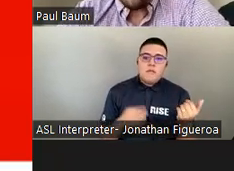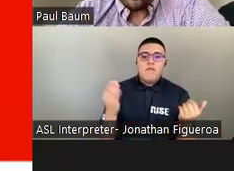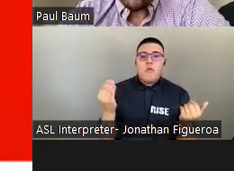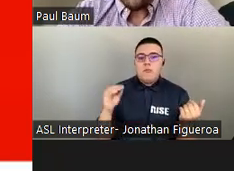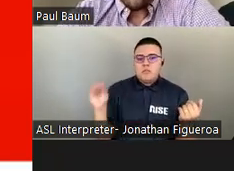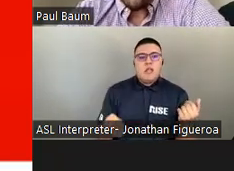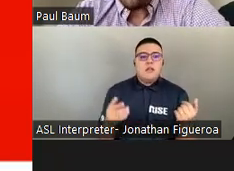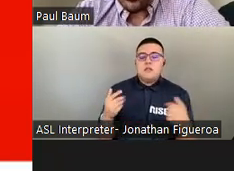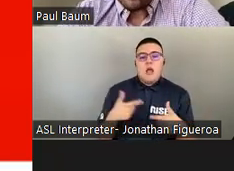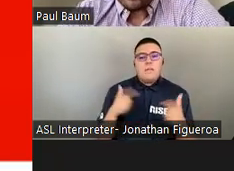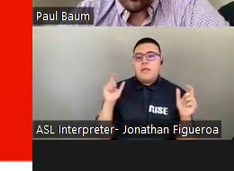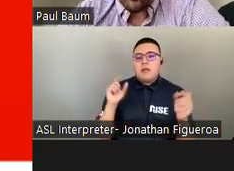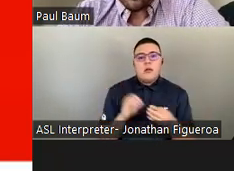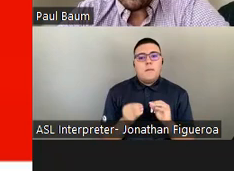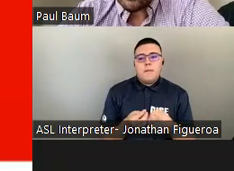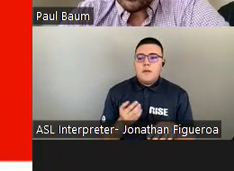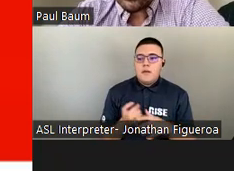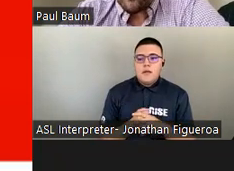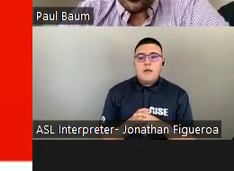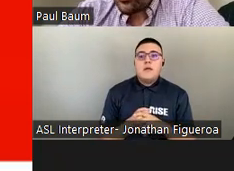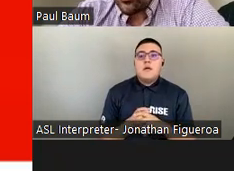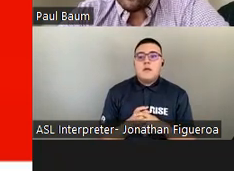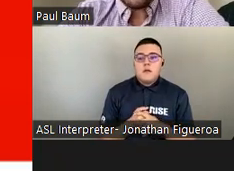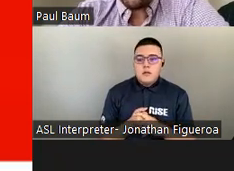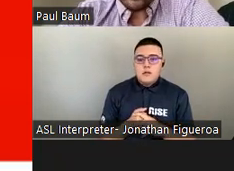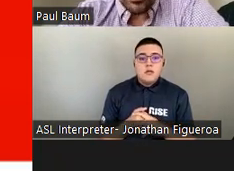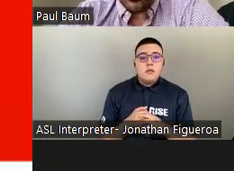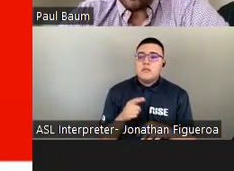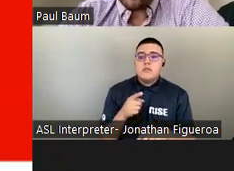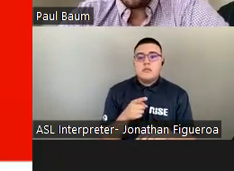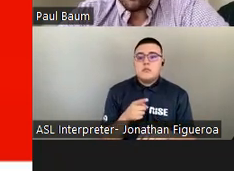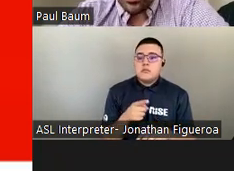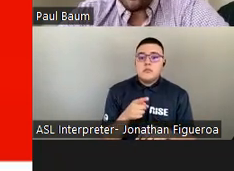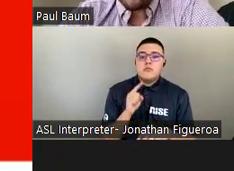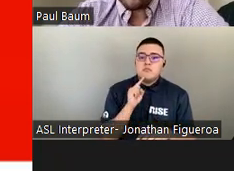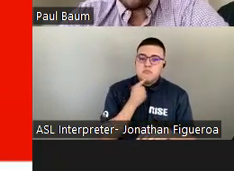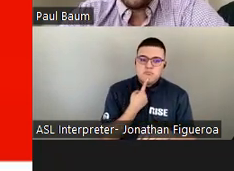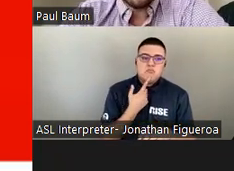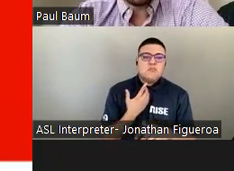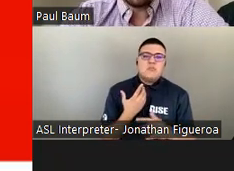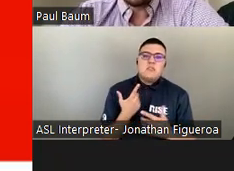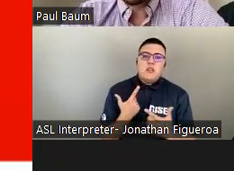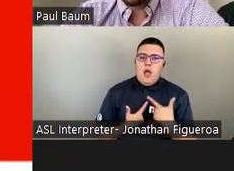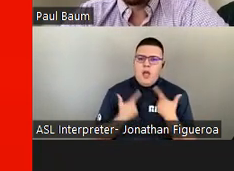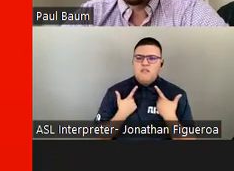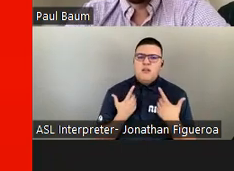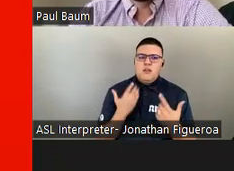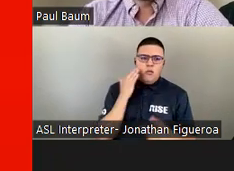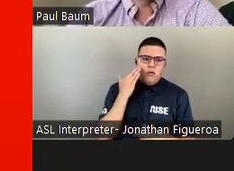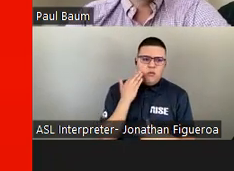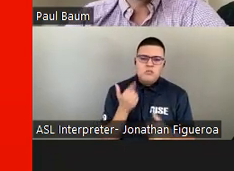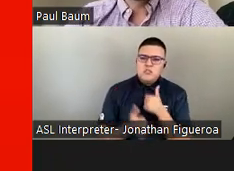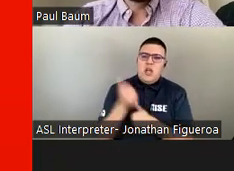When we think about a grade in school and it's less than 70, no, this is mortality. These are lives. This is serious stuff.